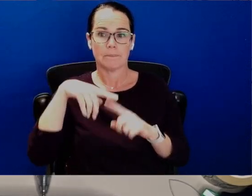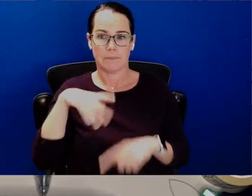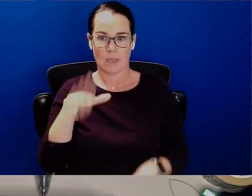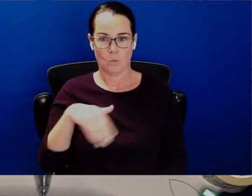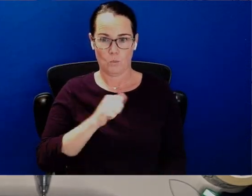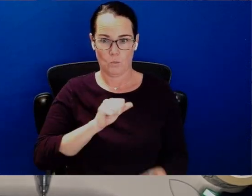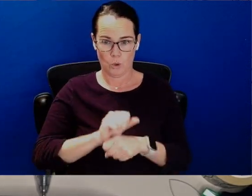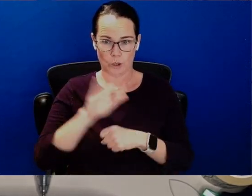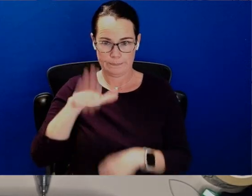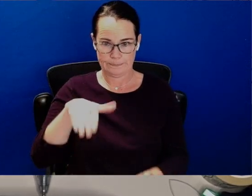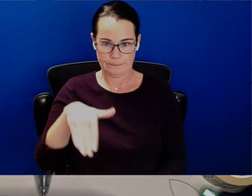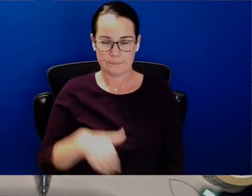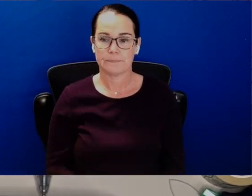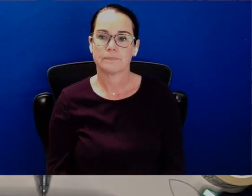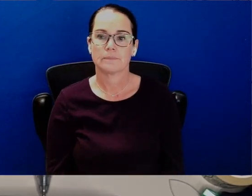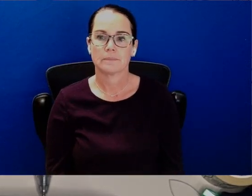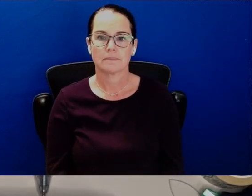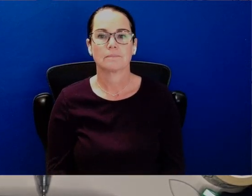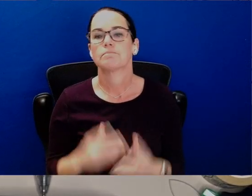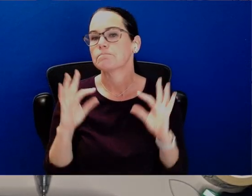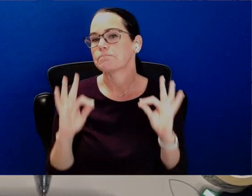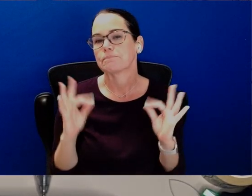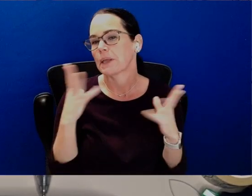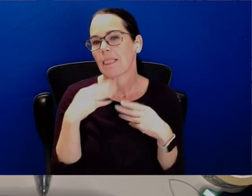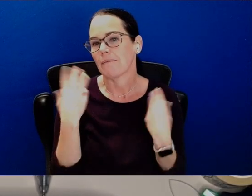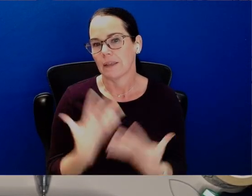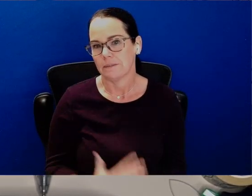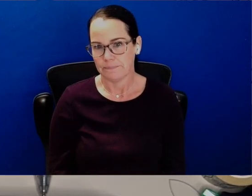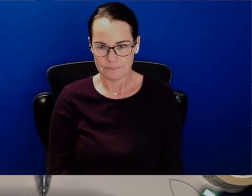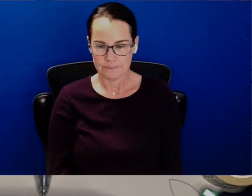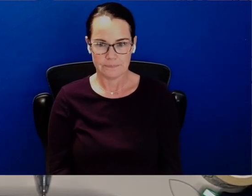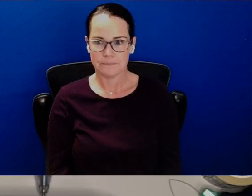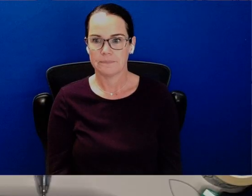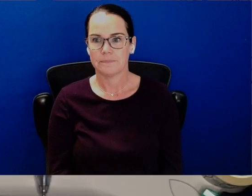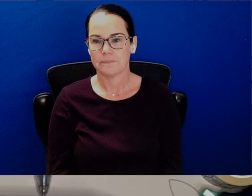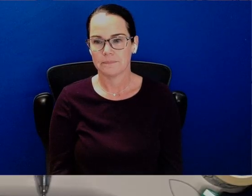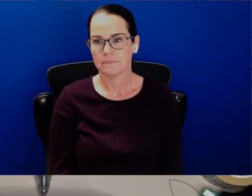Yes. All right. Lovely.